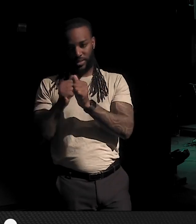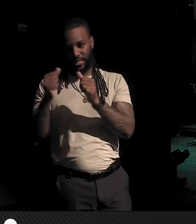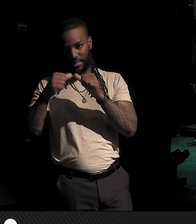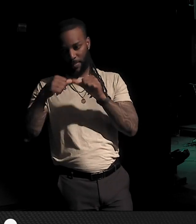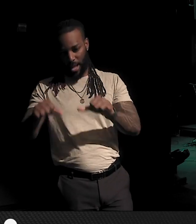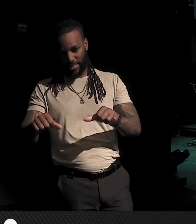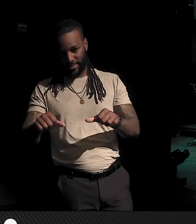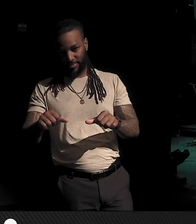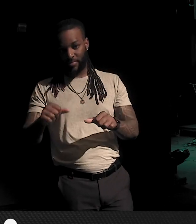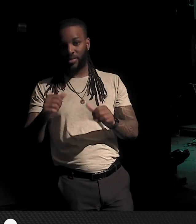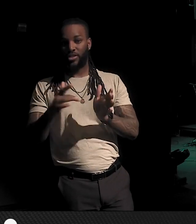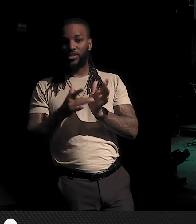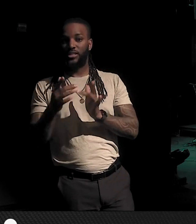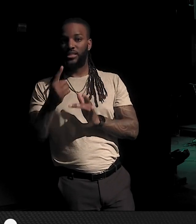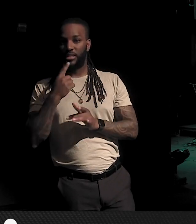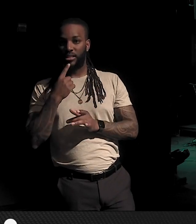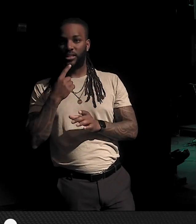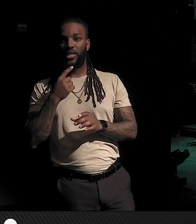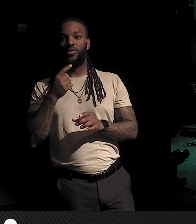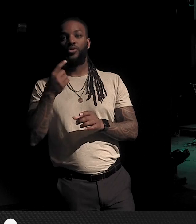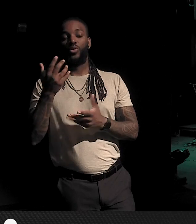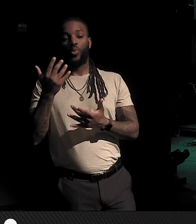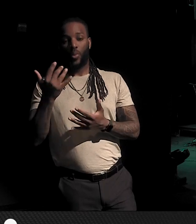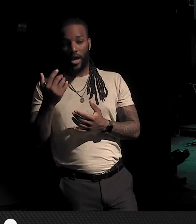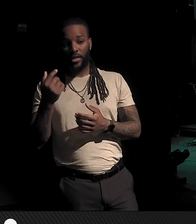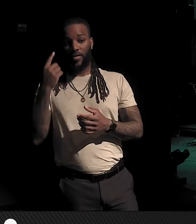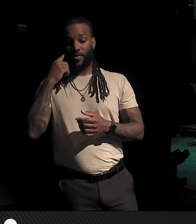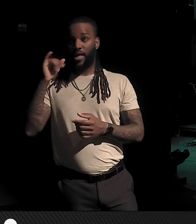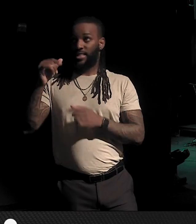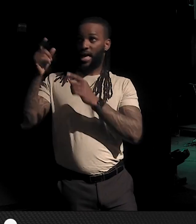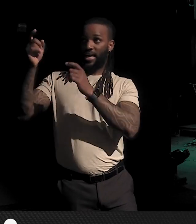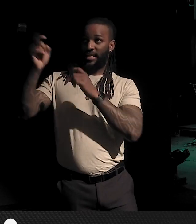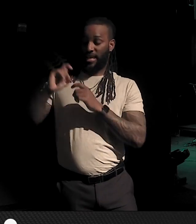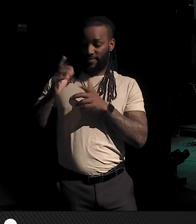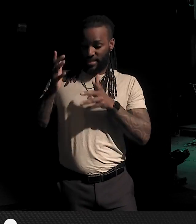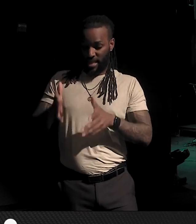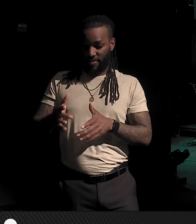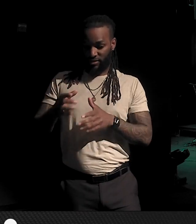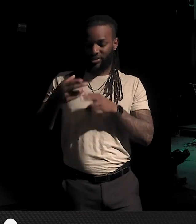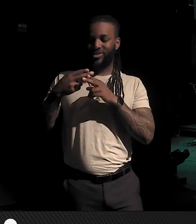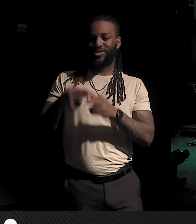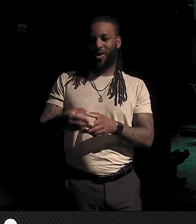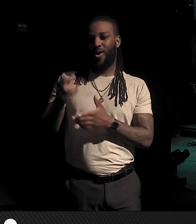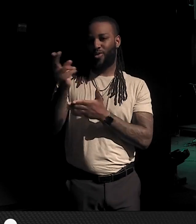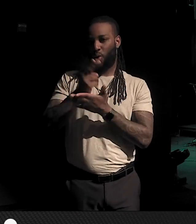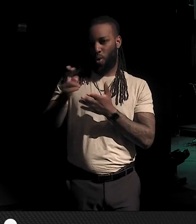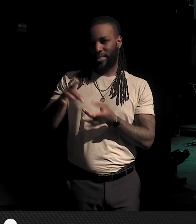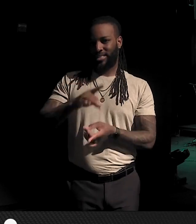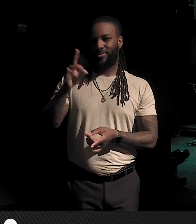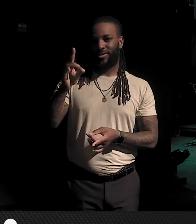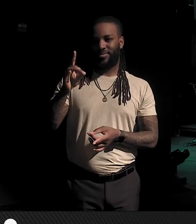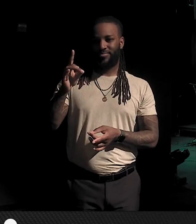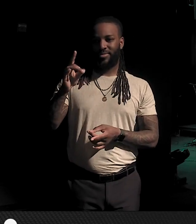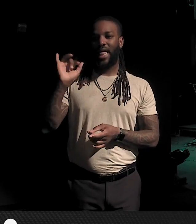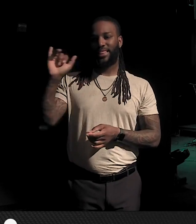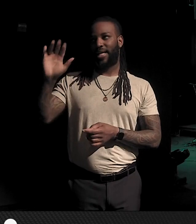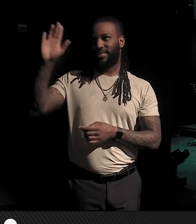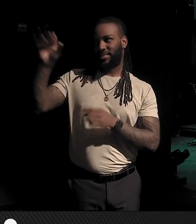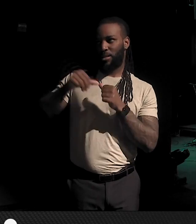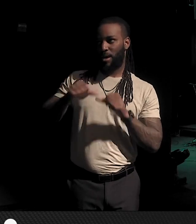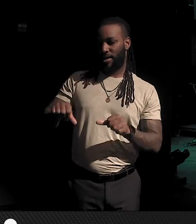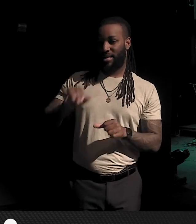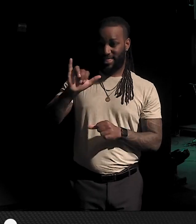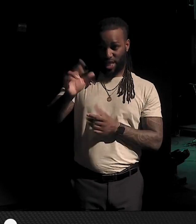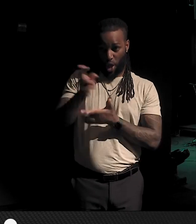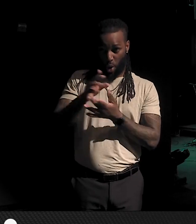the Bible says, us for that which is to come. And that gift that he left us is called the Holy Spirit. And that Holy